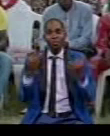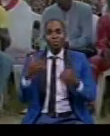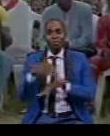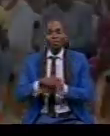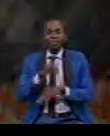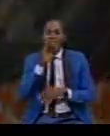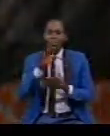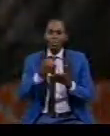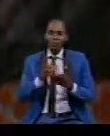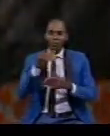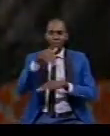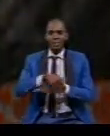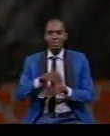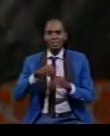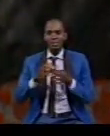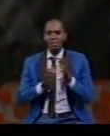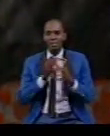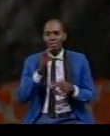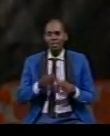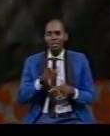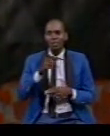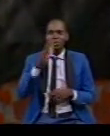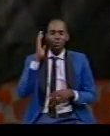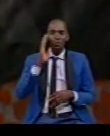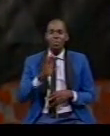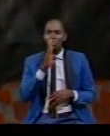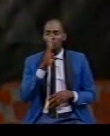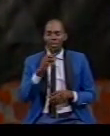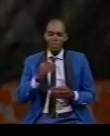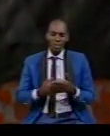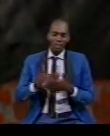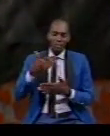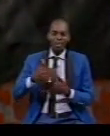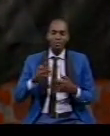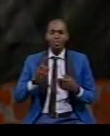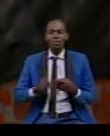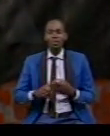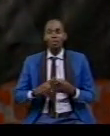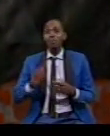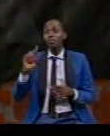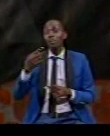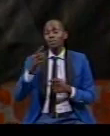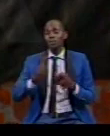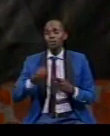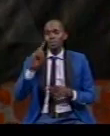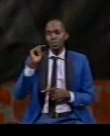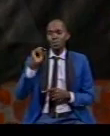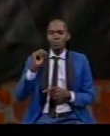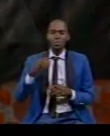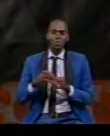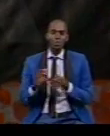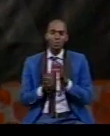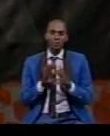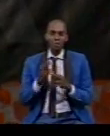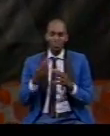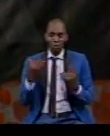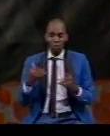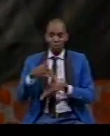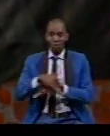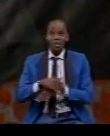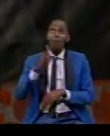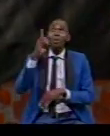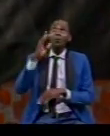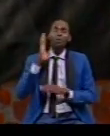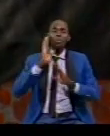today. Raise up that hand, raise up that hand. If you are raising up your hand, you'll stand up. You're standing up for Jesus.